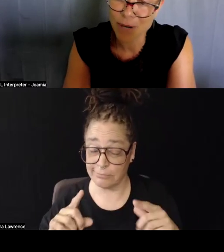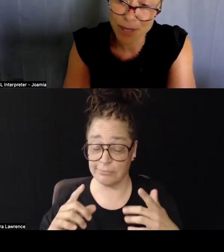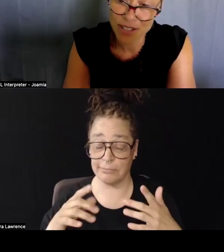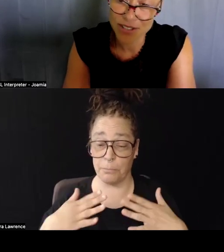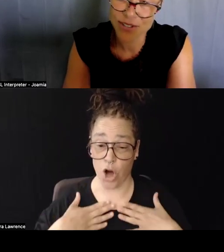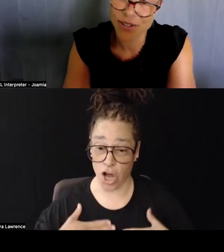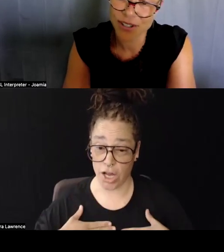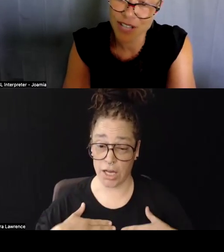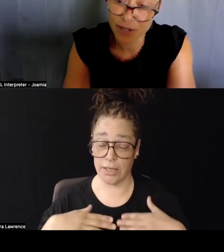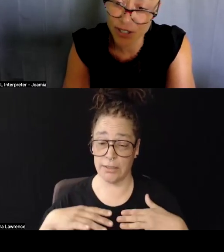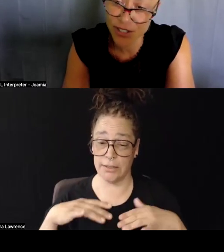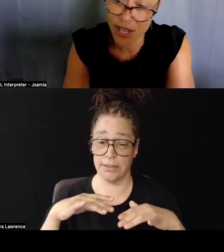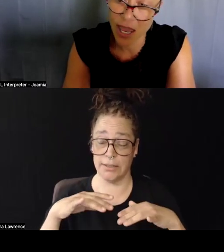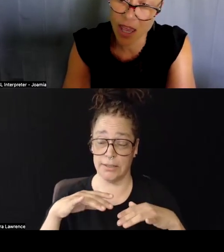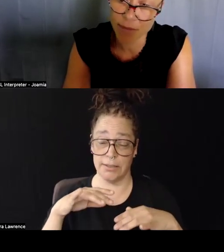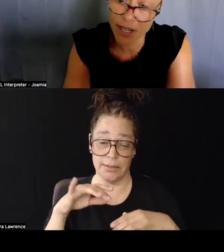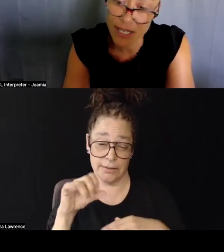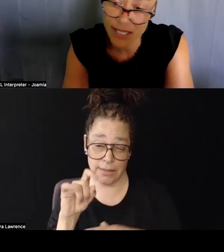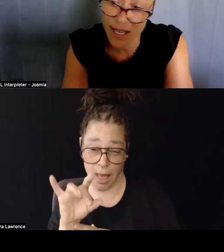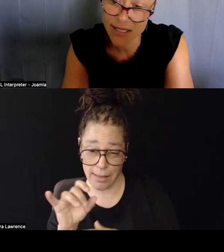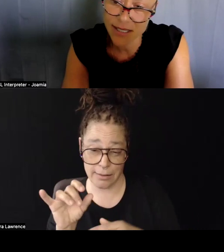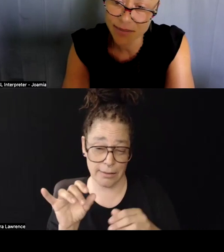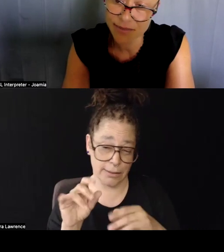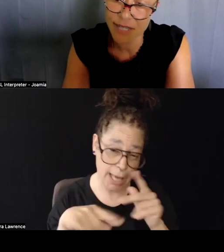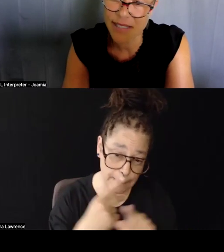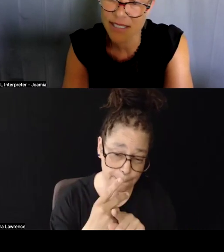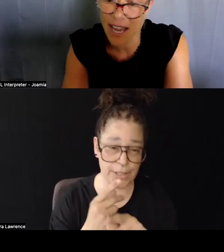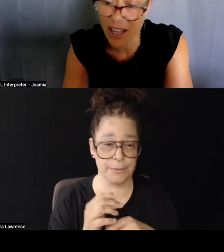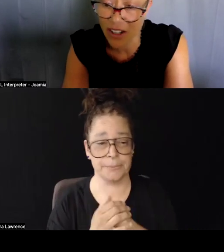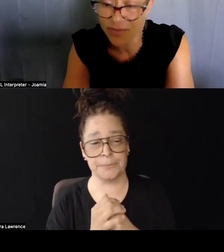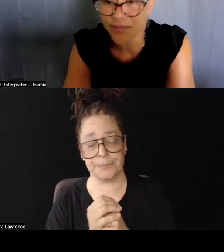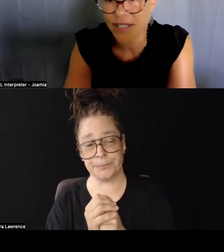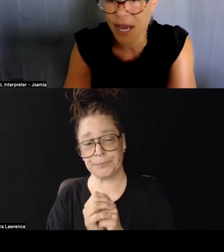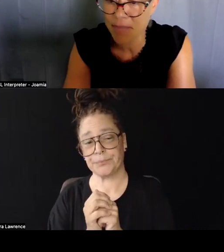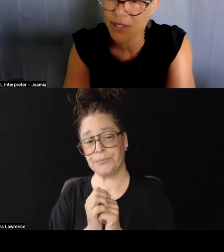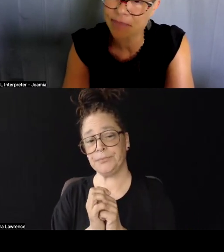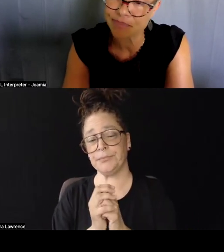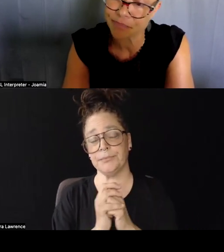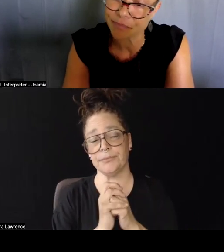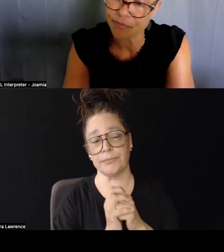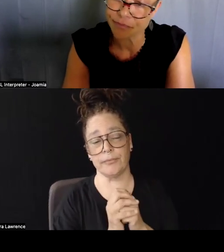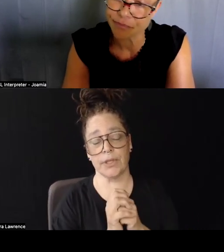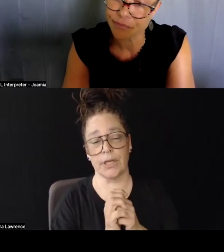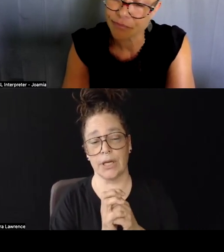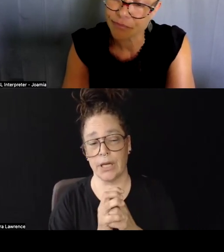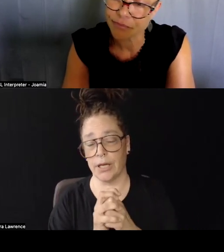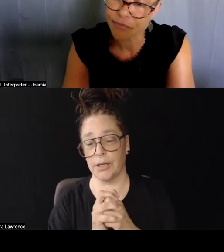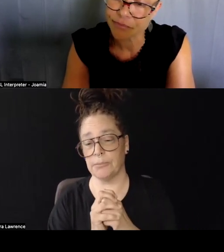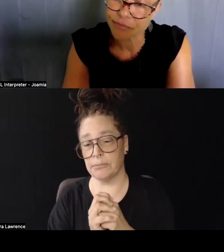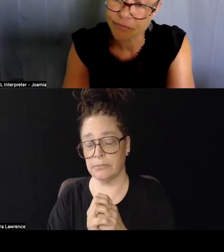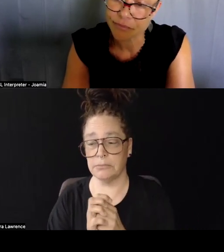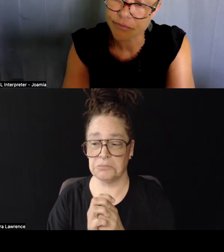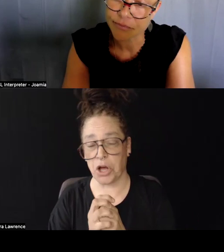Some Barbies are diverse in body size and style and types.